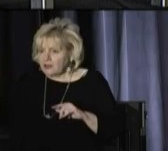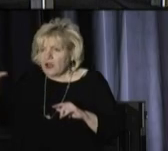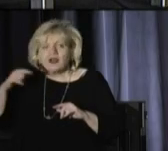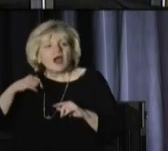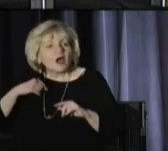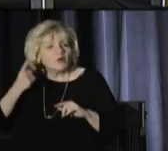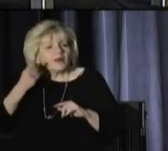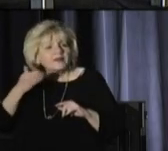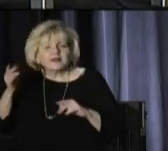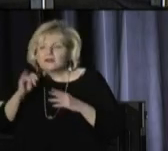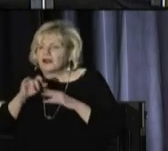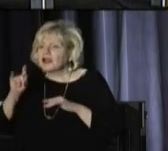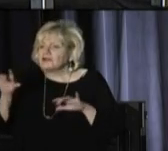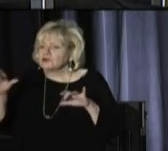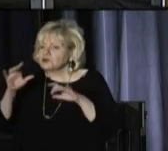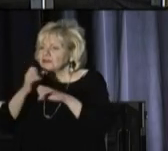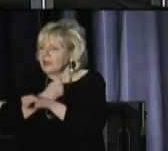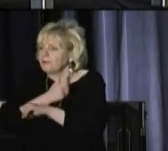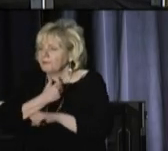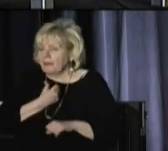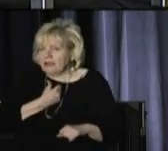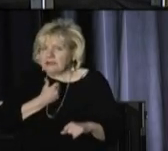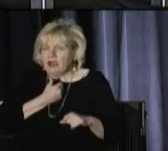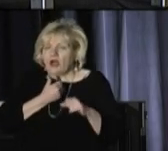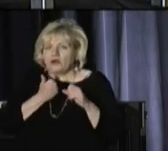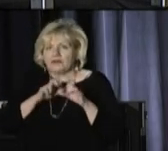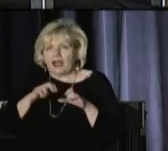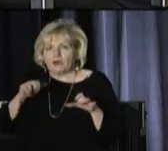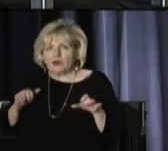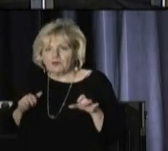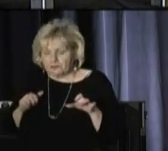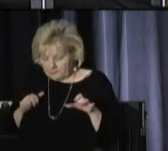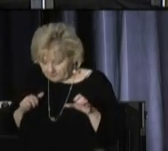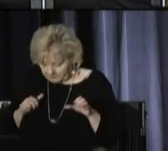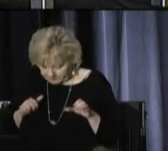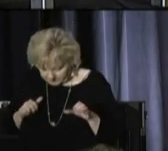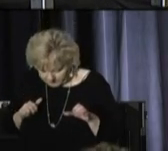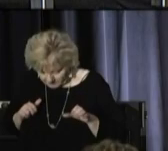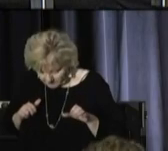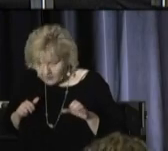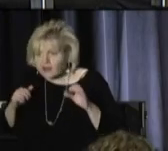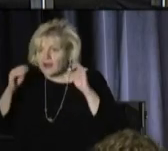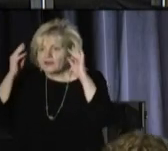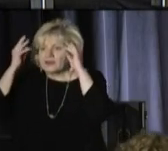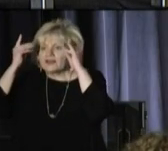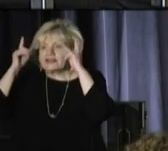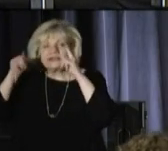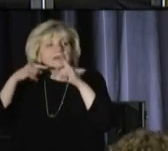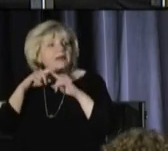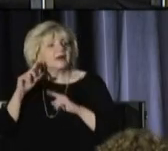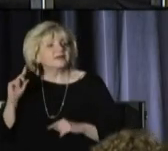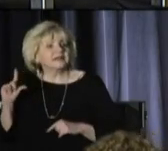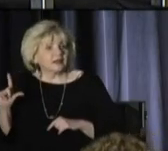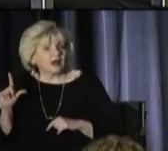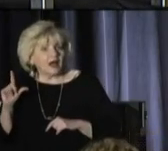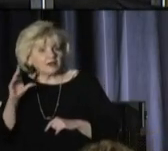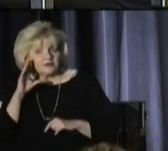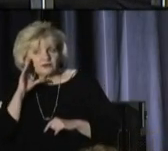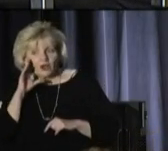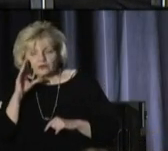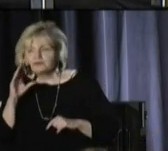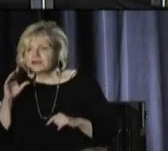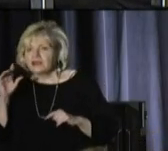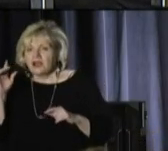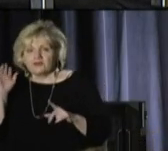of the things I have to do is, like, get myself out of the, like, thinking about that deadline, right? I have to trick